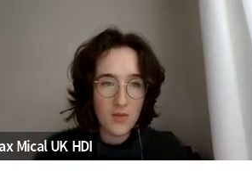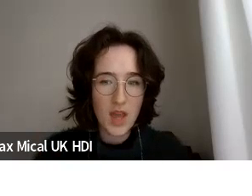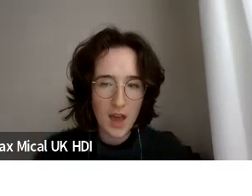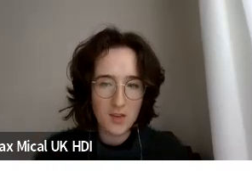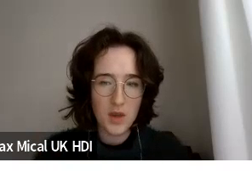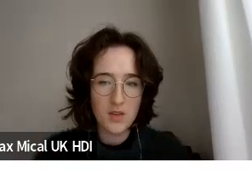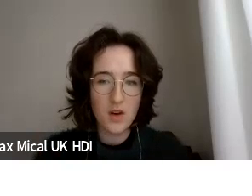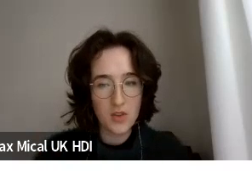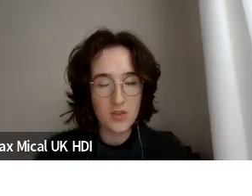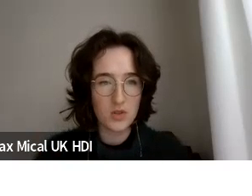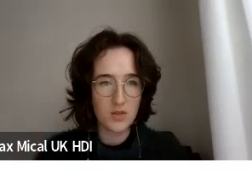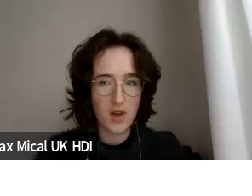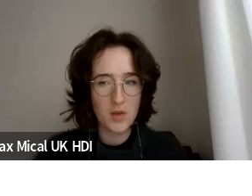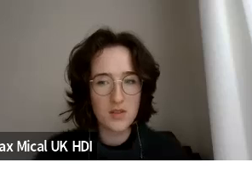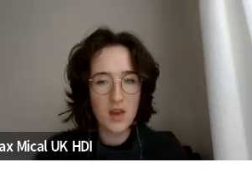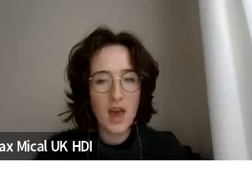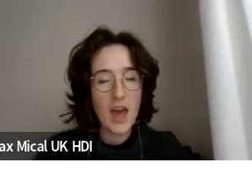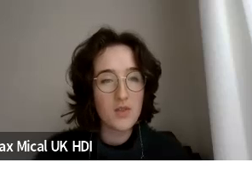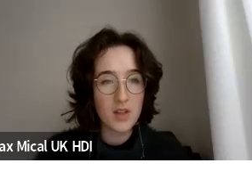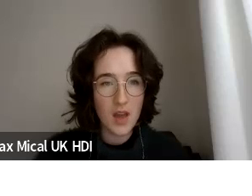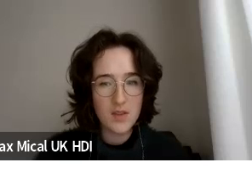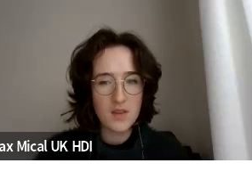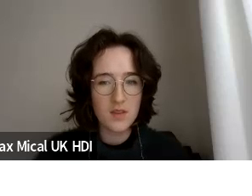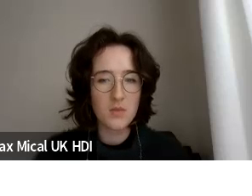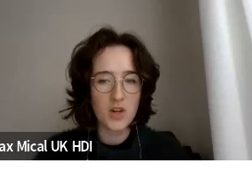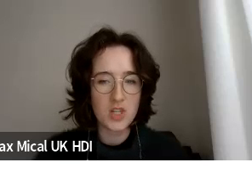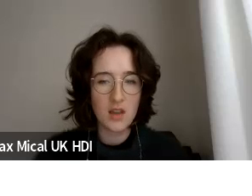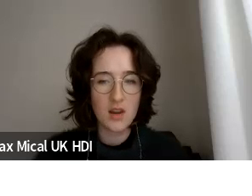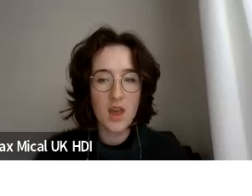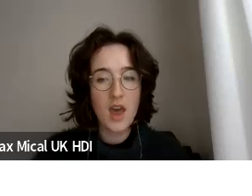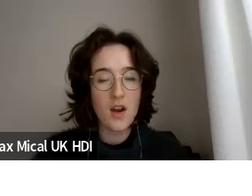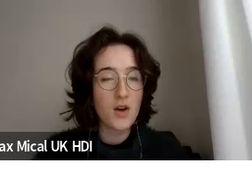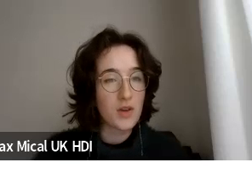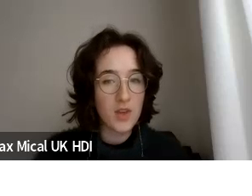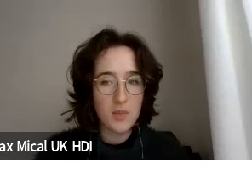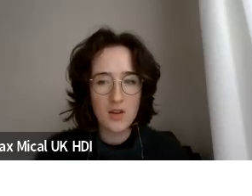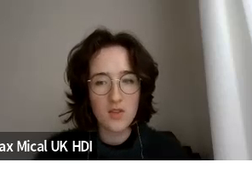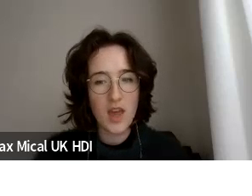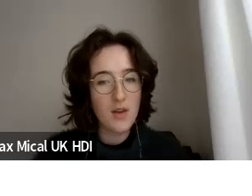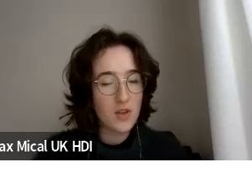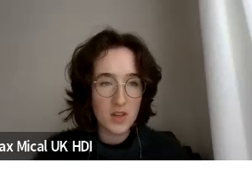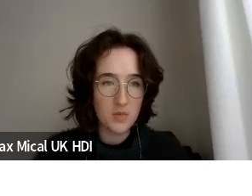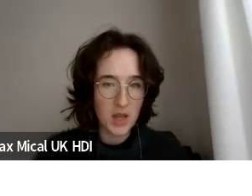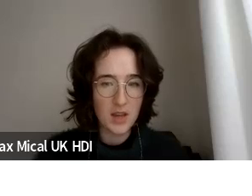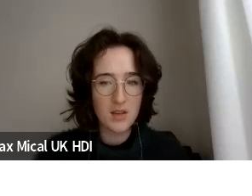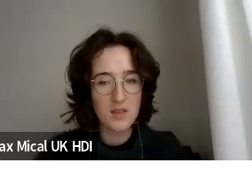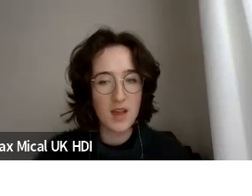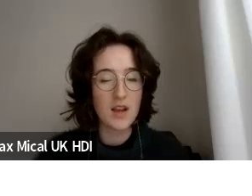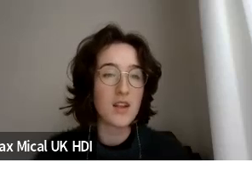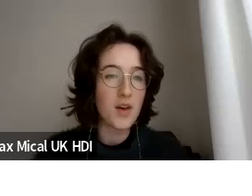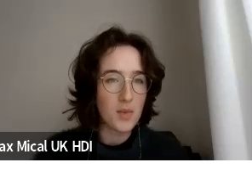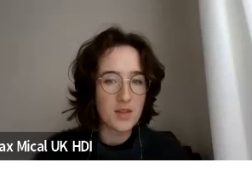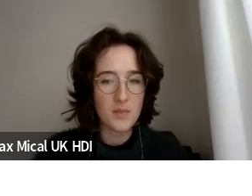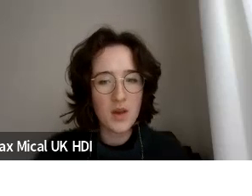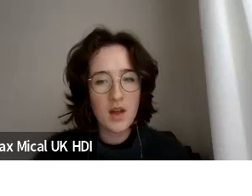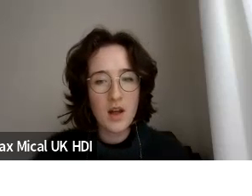almost every aspect of the solution development, actively testing system functionality and offering feedback during every stage of planning, design,